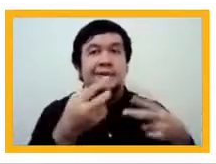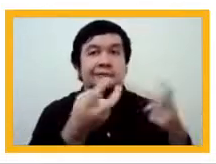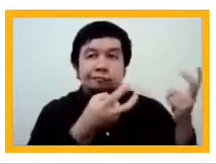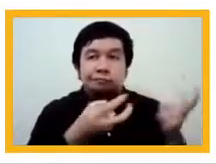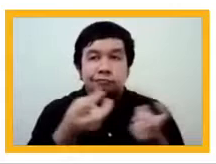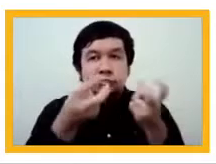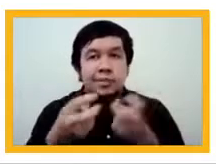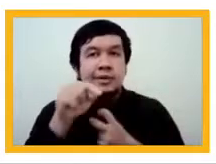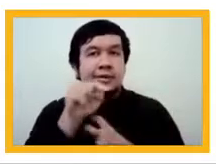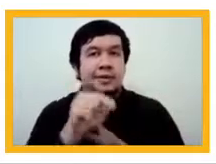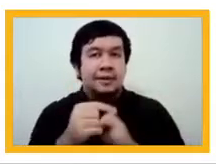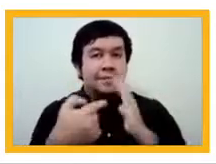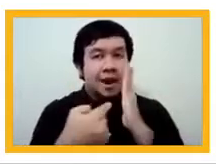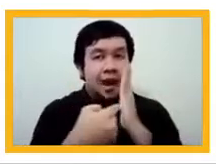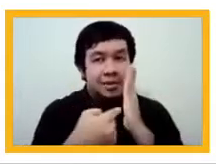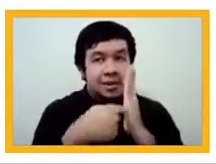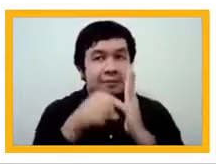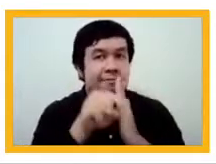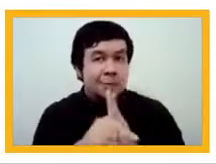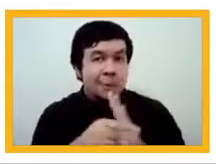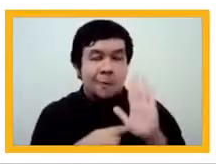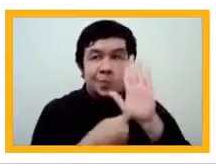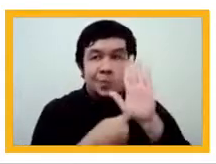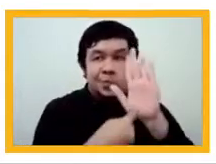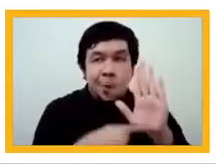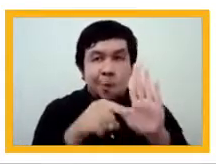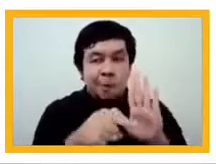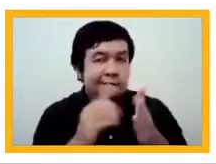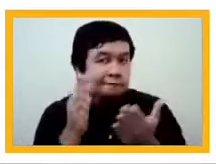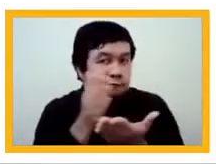we can we have